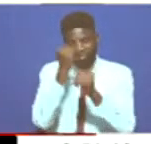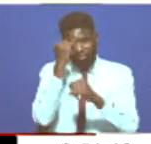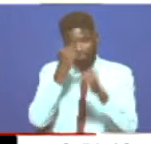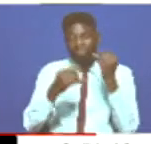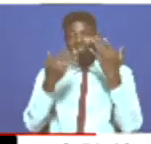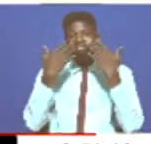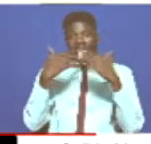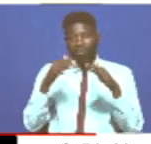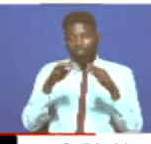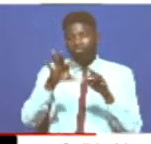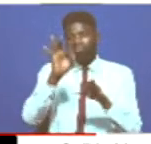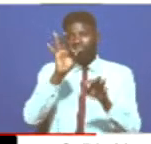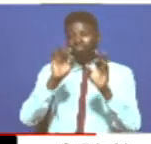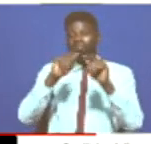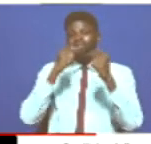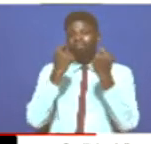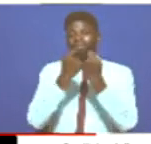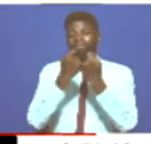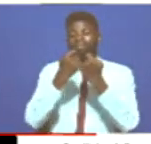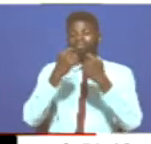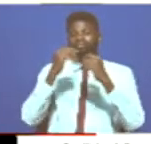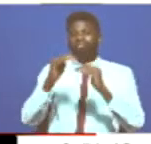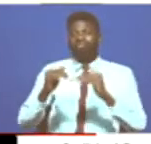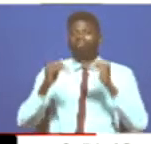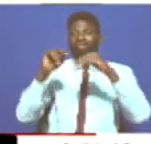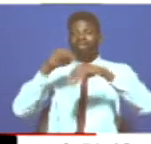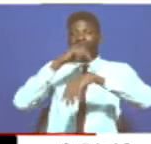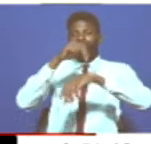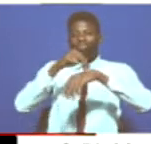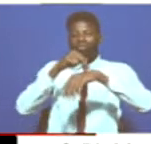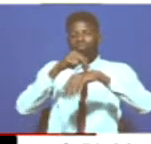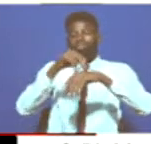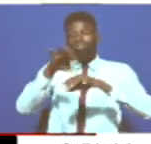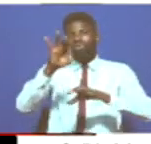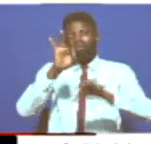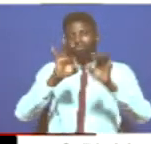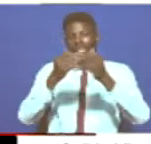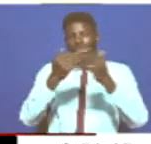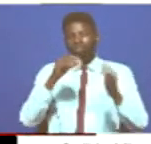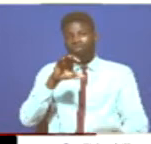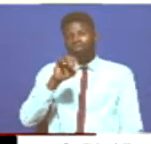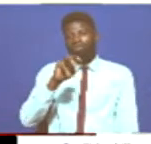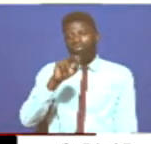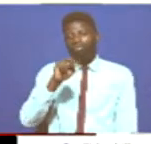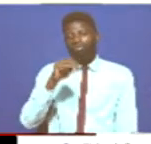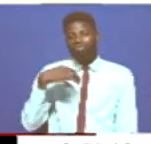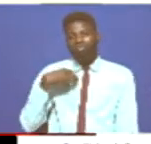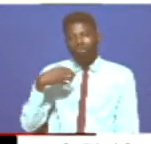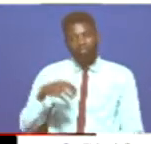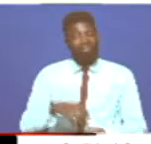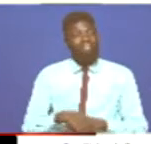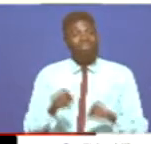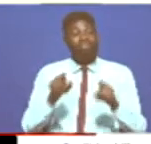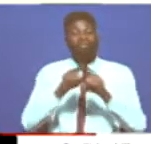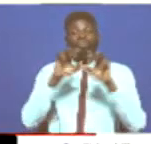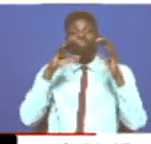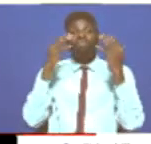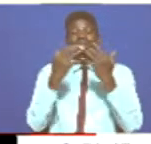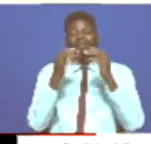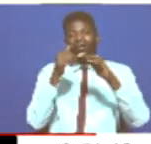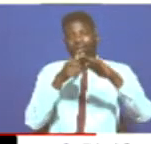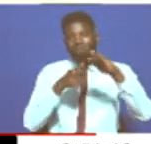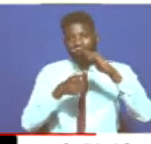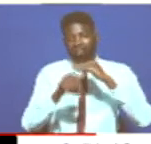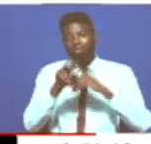that will compete in the national qualifiers ahead of the Commonwealth Games. Elsewhere, the World Under 20 Race Walk champion